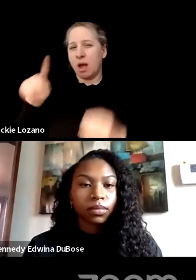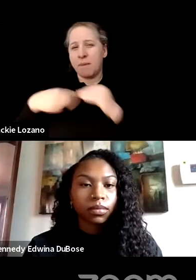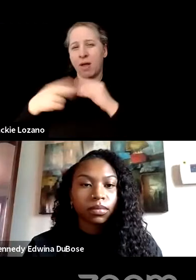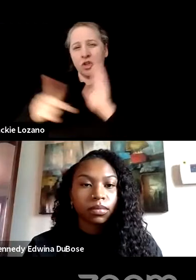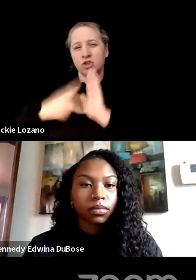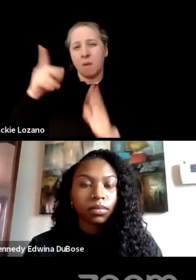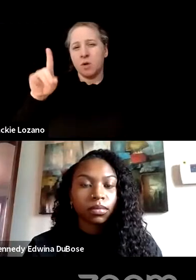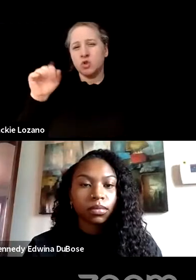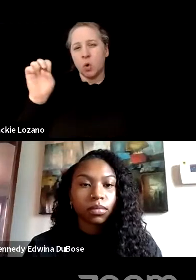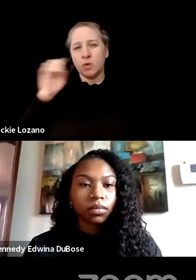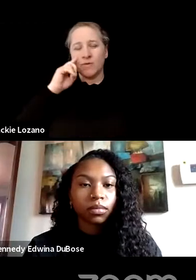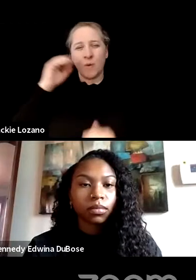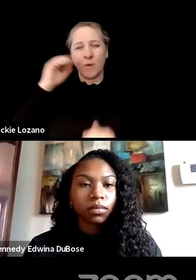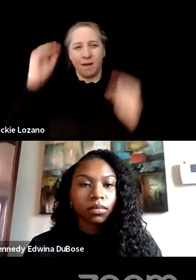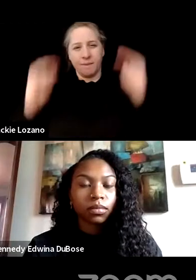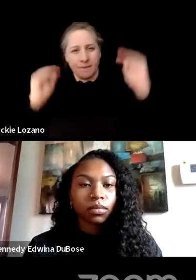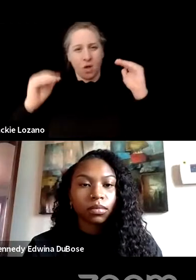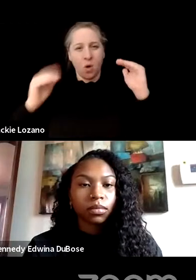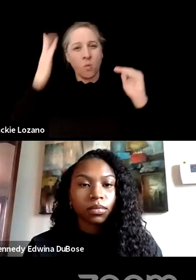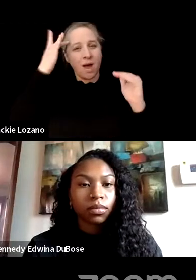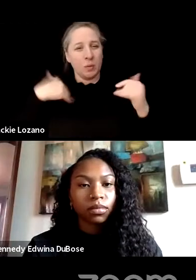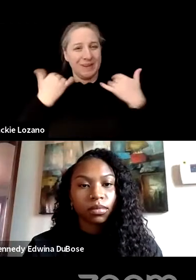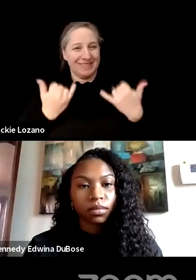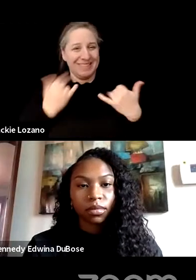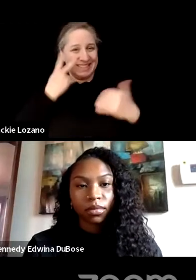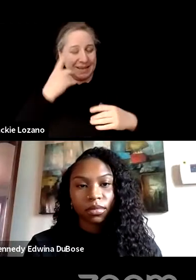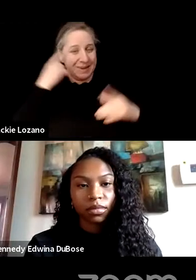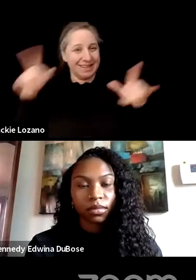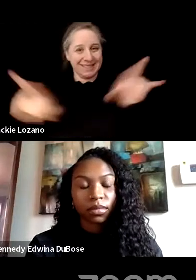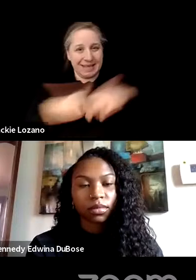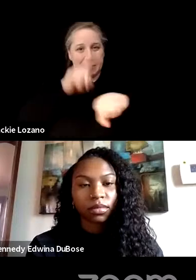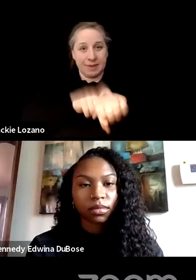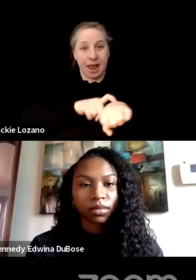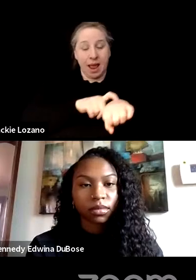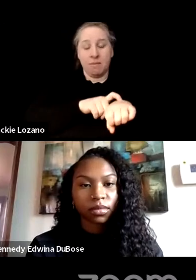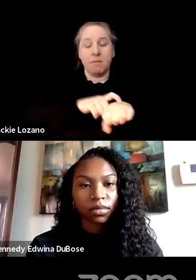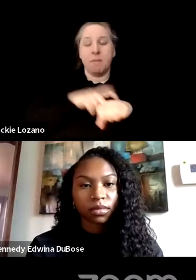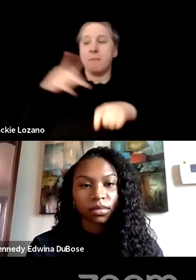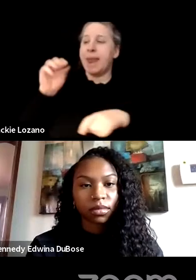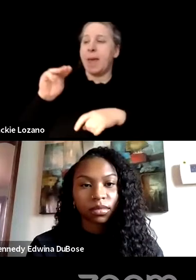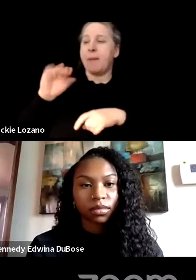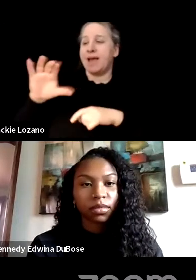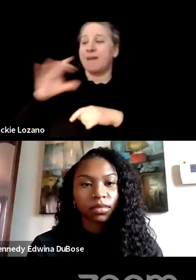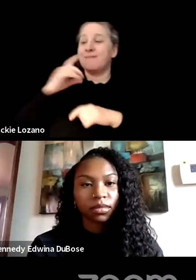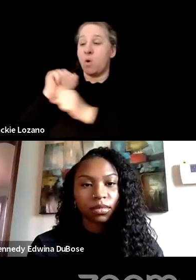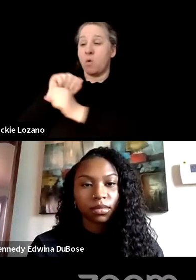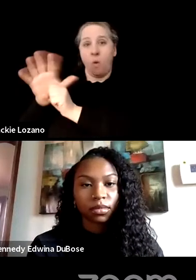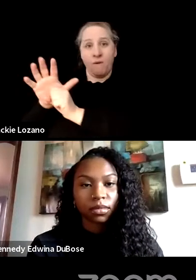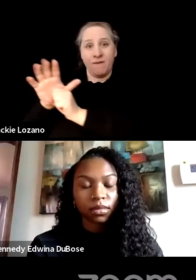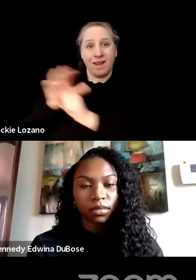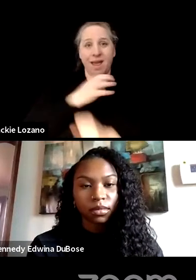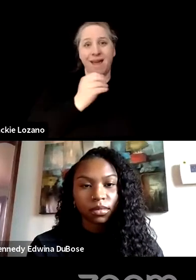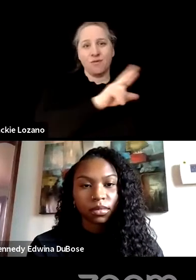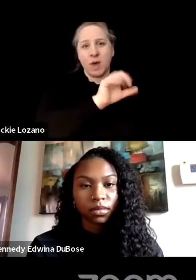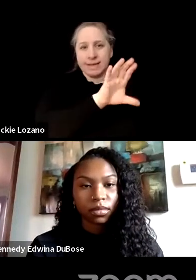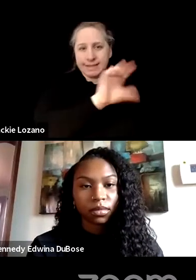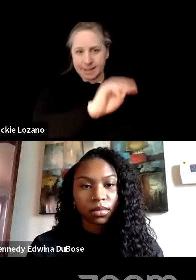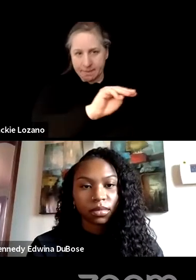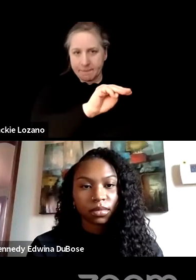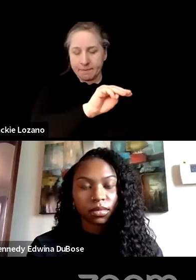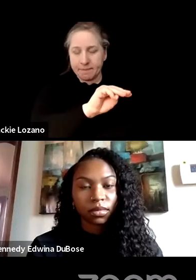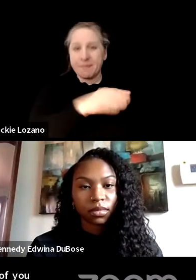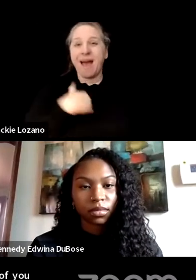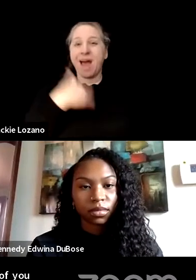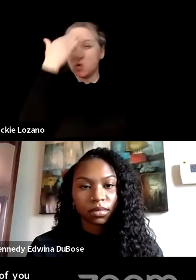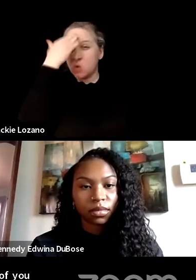we are currently seeing due to the simultaneous pandemics of racism and COVID-19. Eris, you know, I know